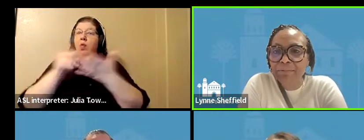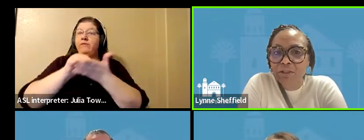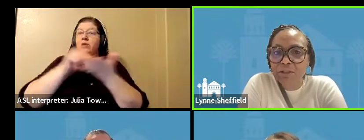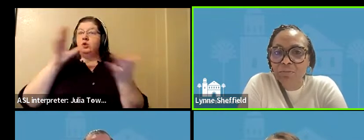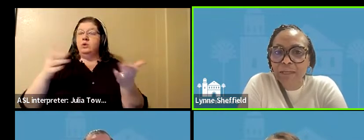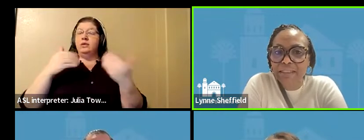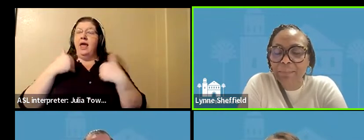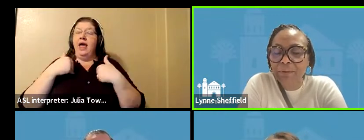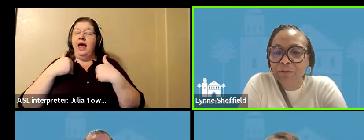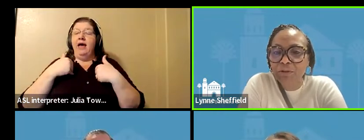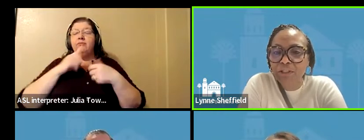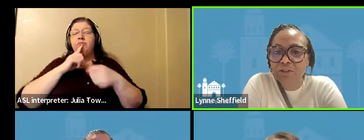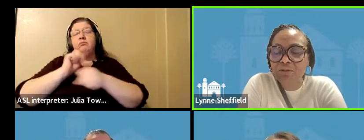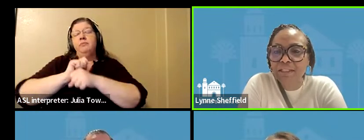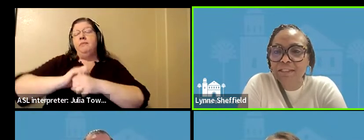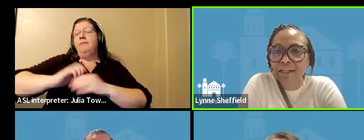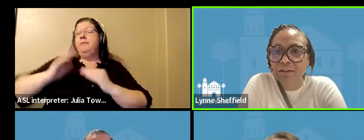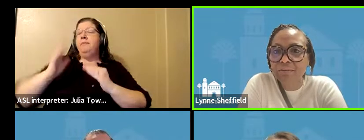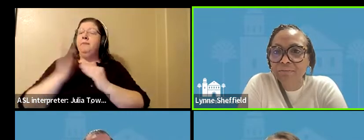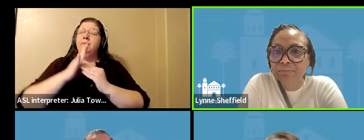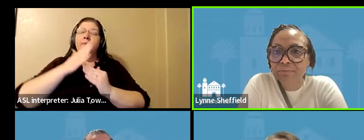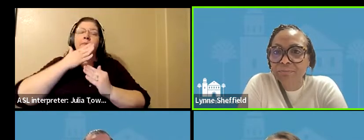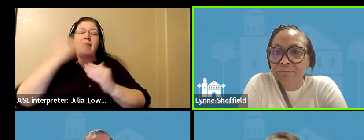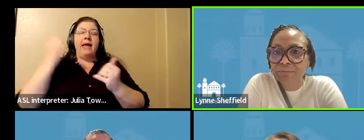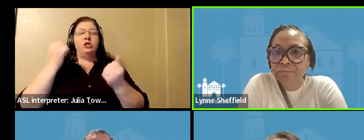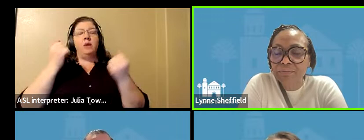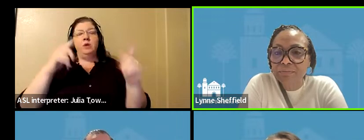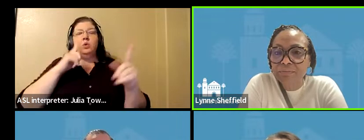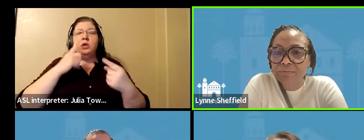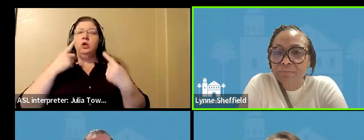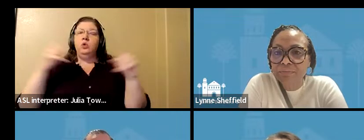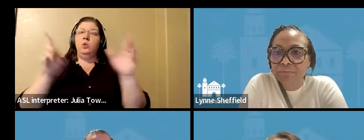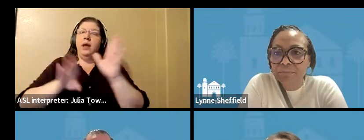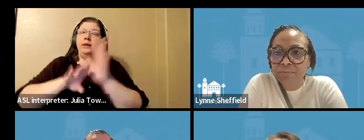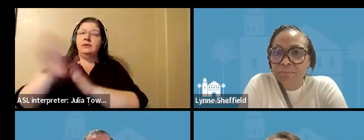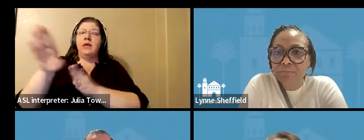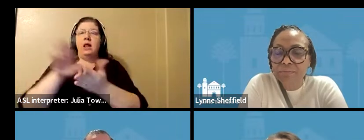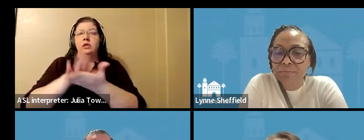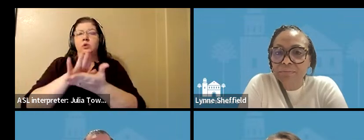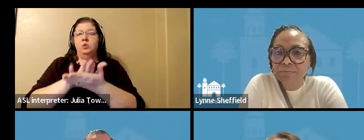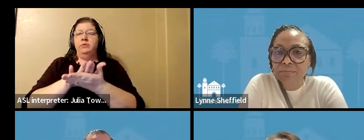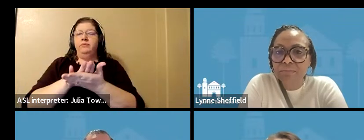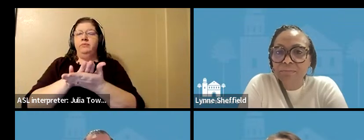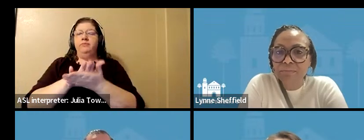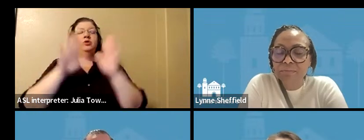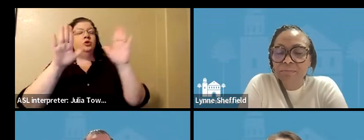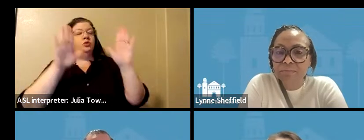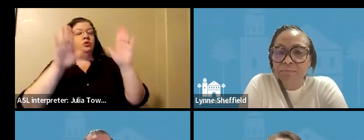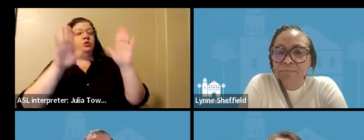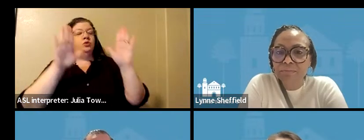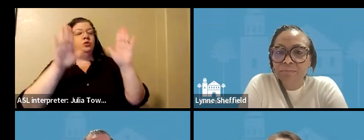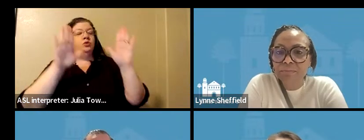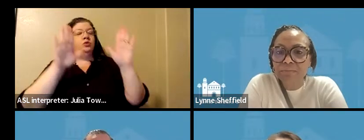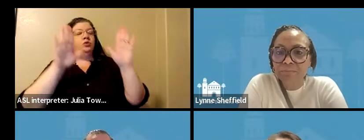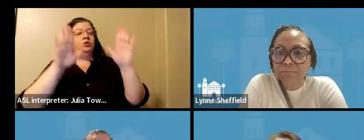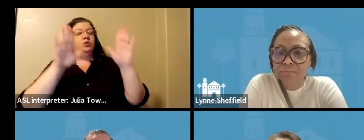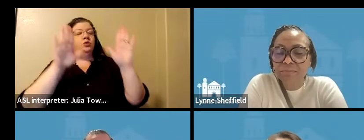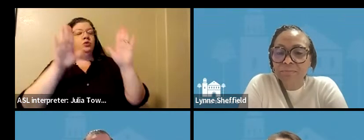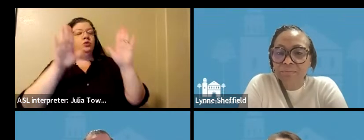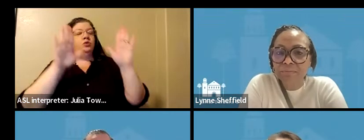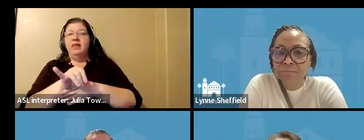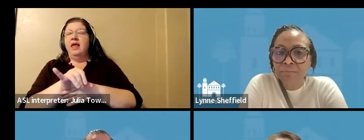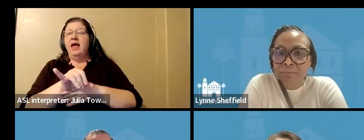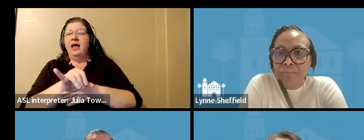the absolute best opportunity to excel. Great. Thank you. Yeah, I saw that they'll be